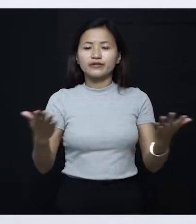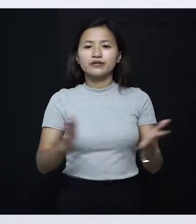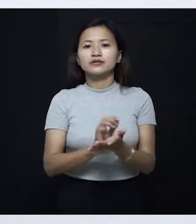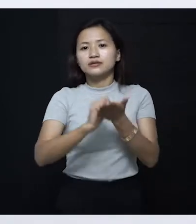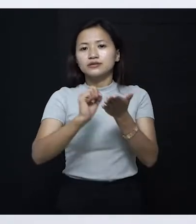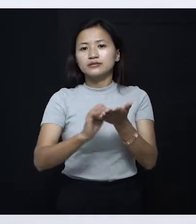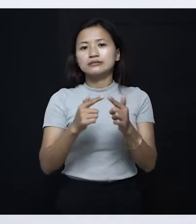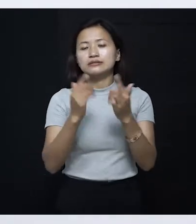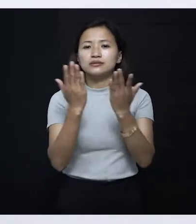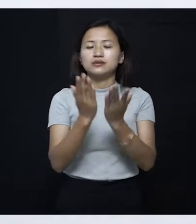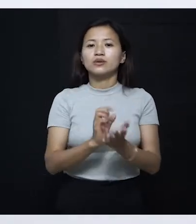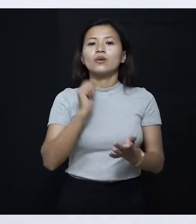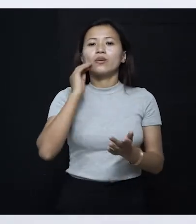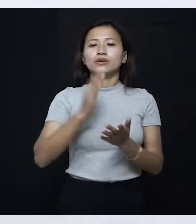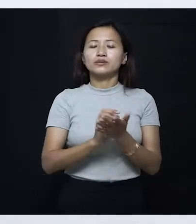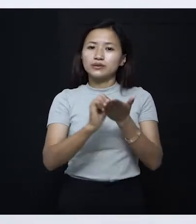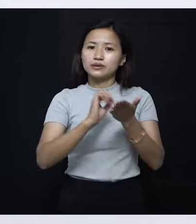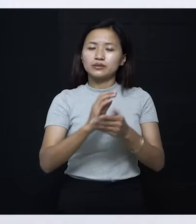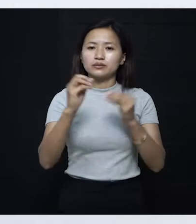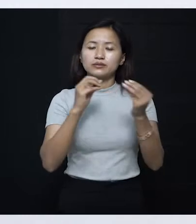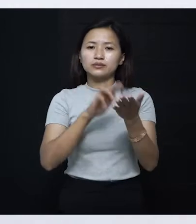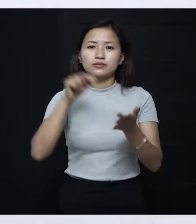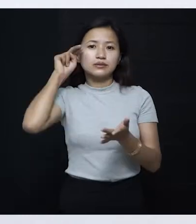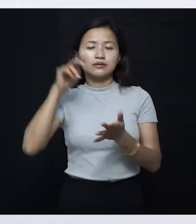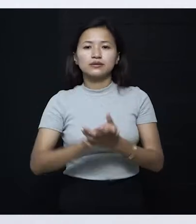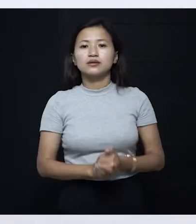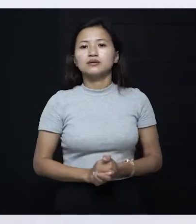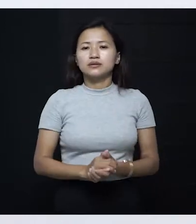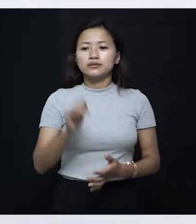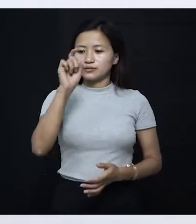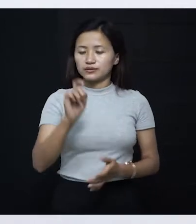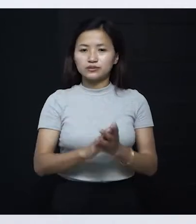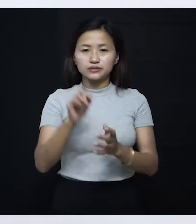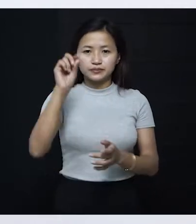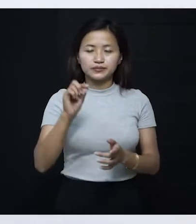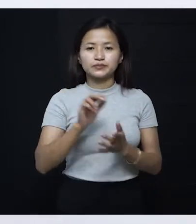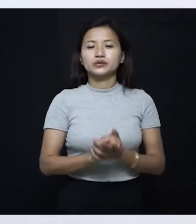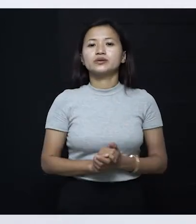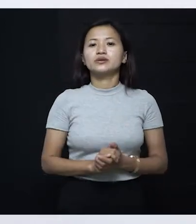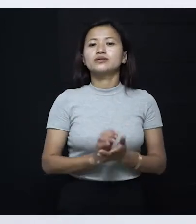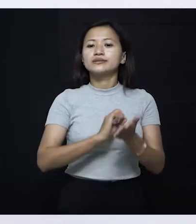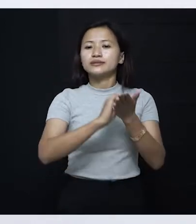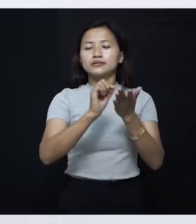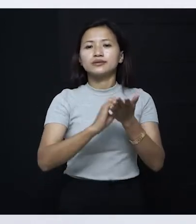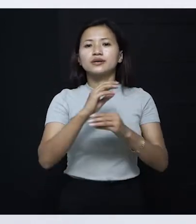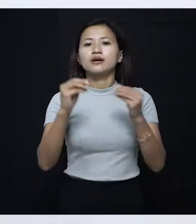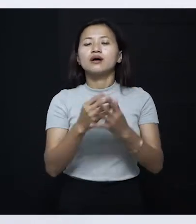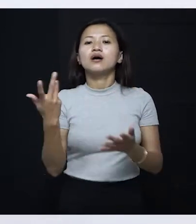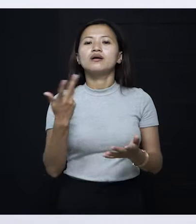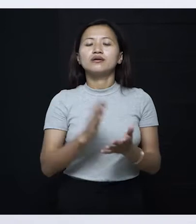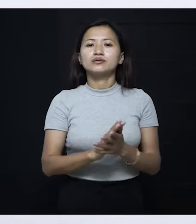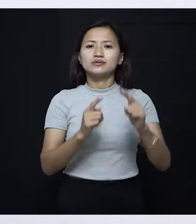and here when you write about Nagaland, the main thing that you need to do is, we need to write about how